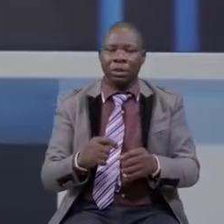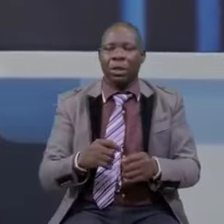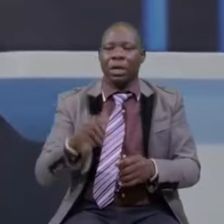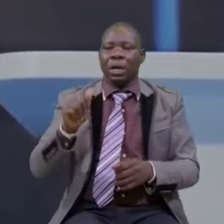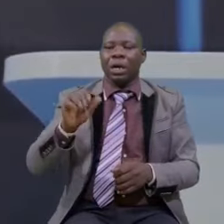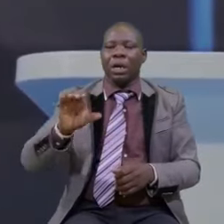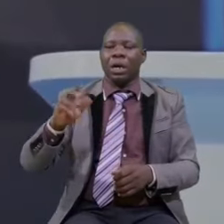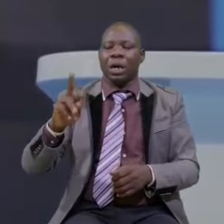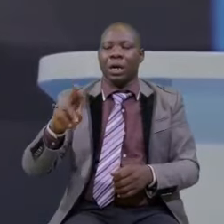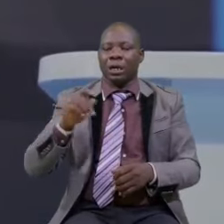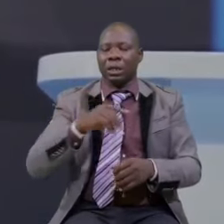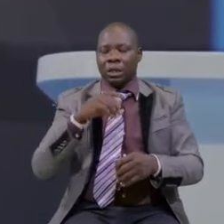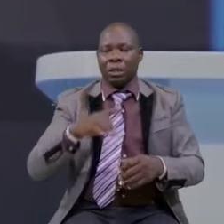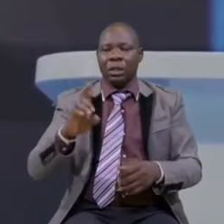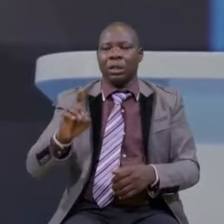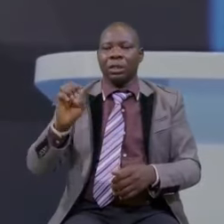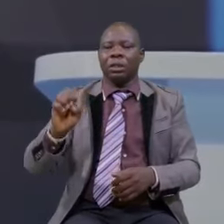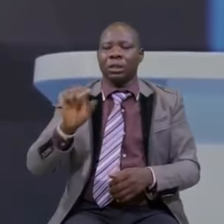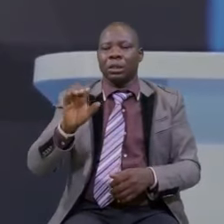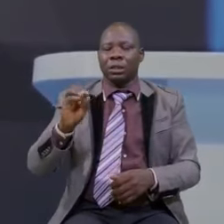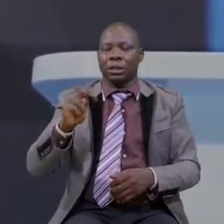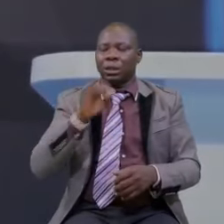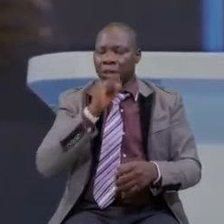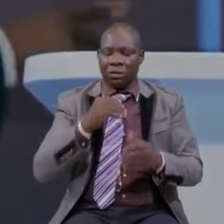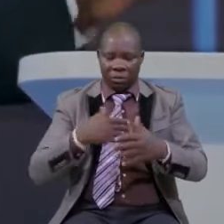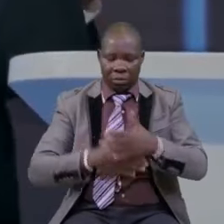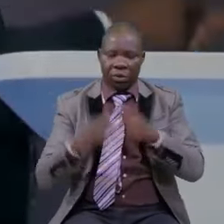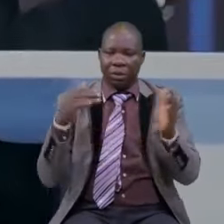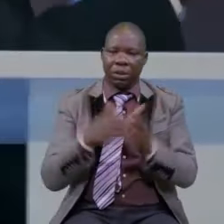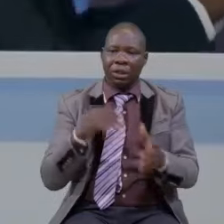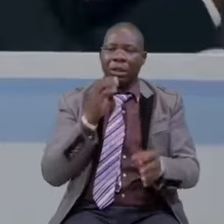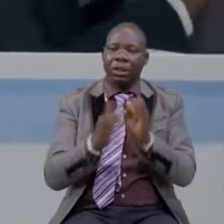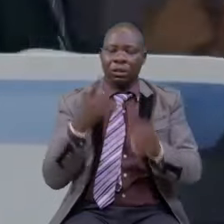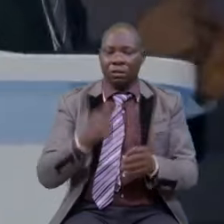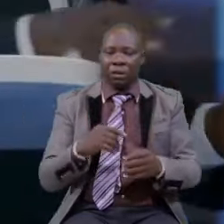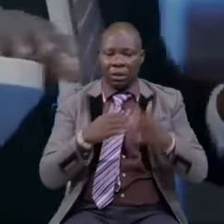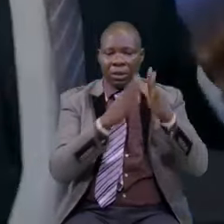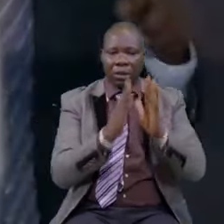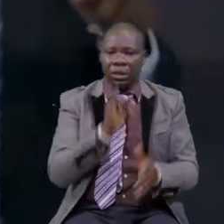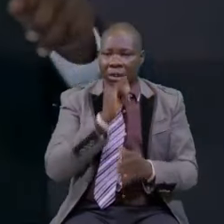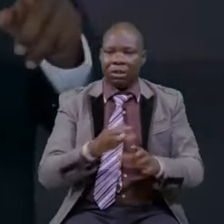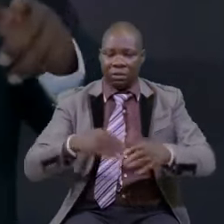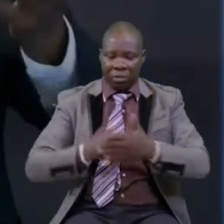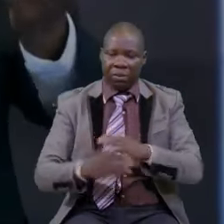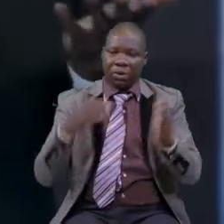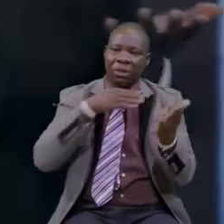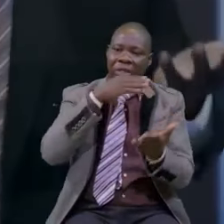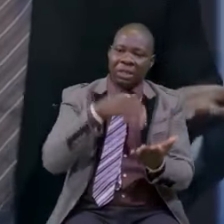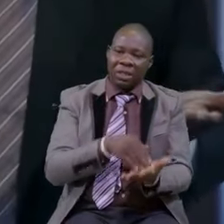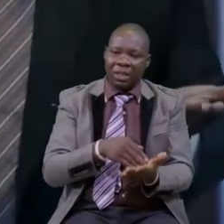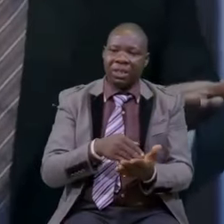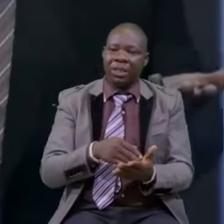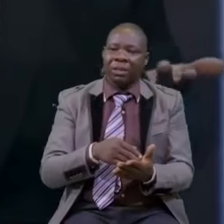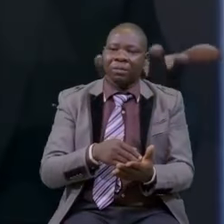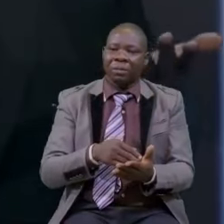is born again, if the lay reader is born again, if the preacher is born again, because they